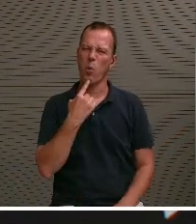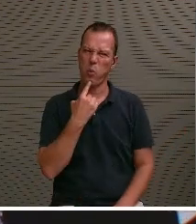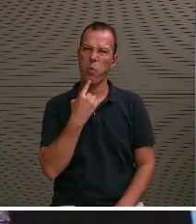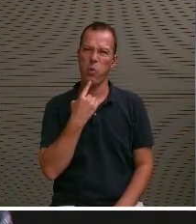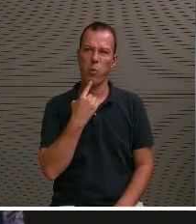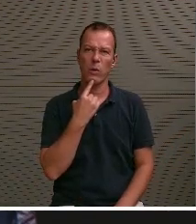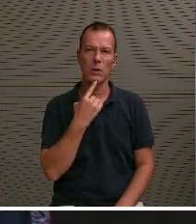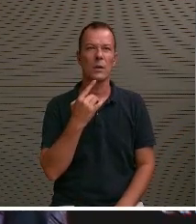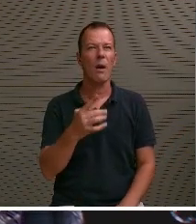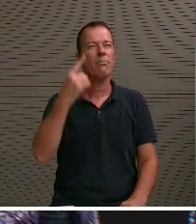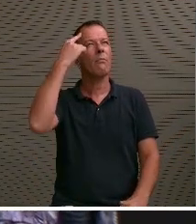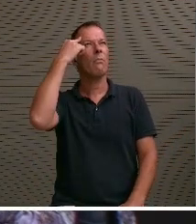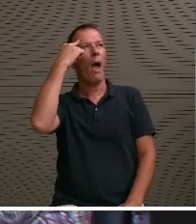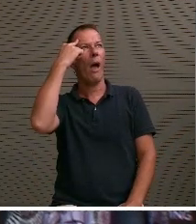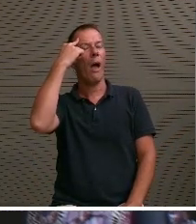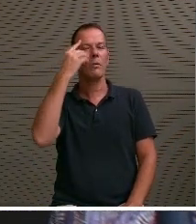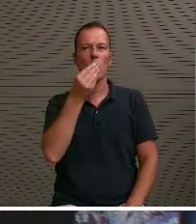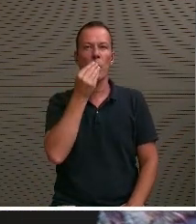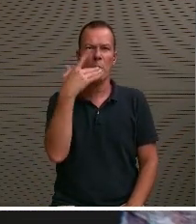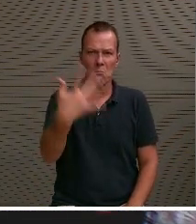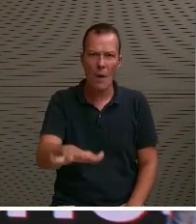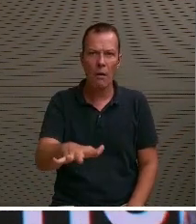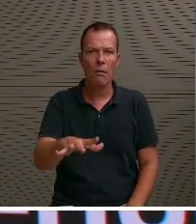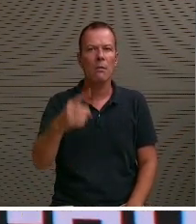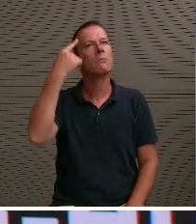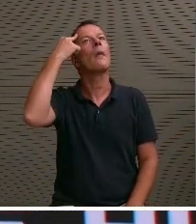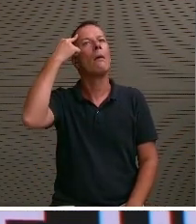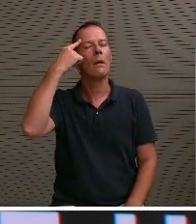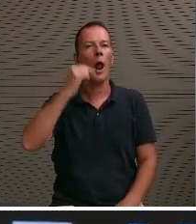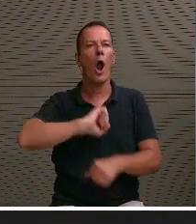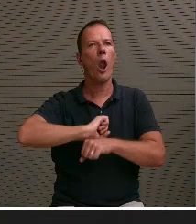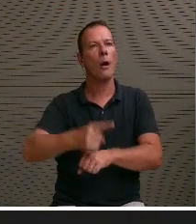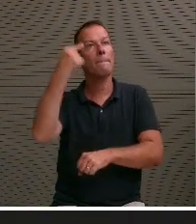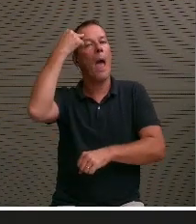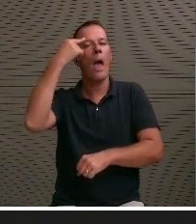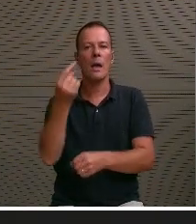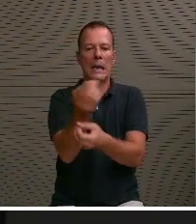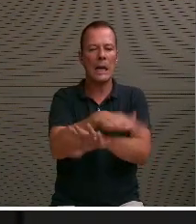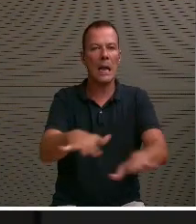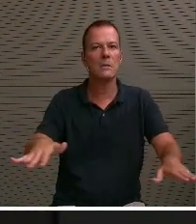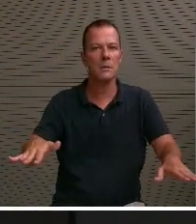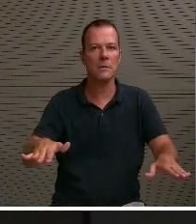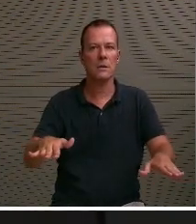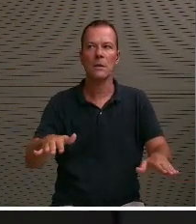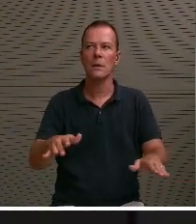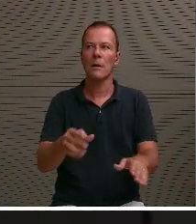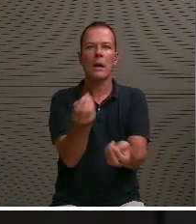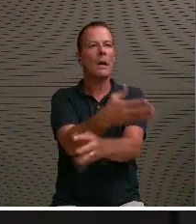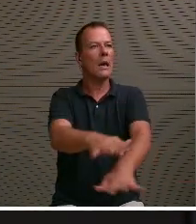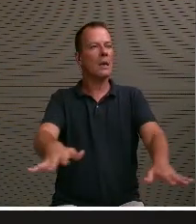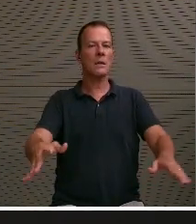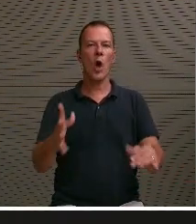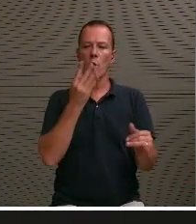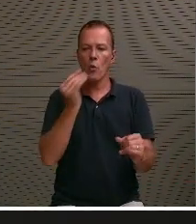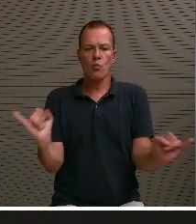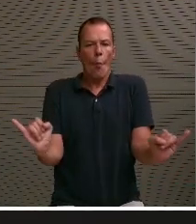When you think about malnutrition, maybe you think about children very thin and like you see most on the television. But